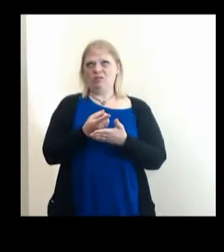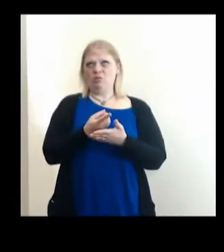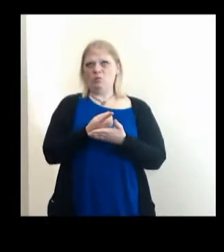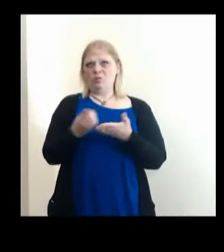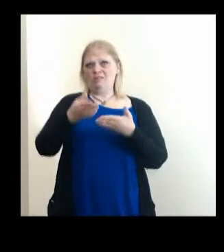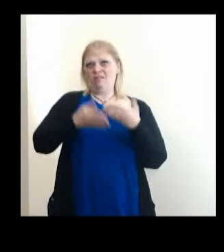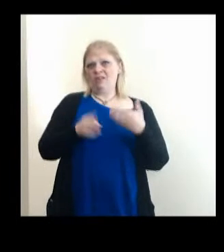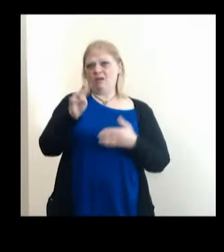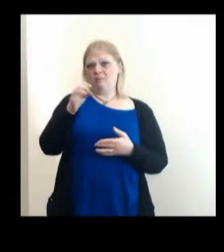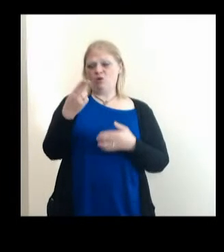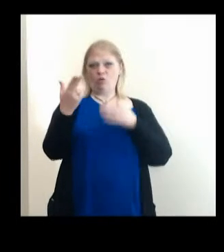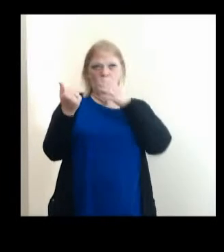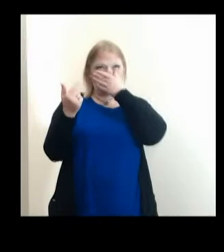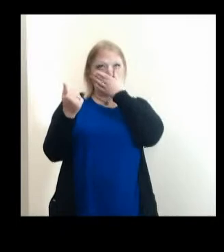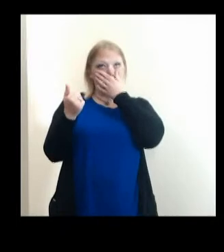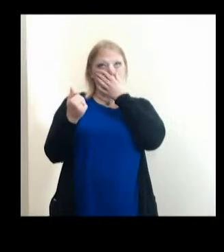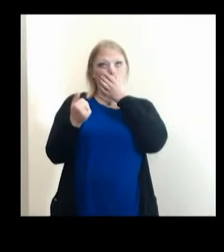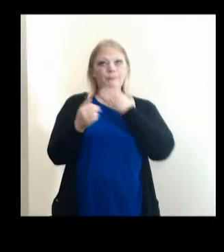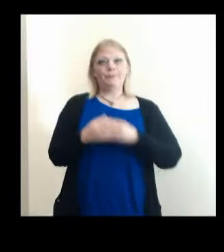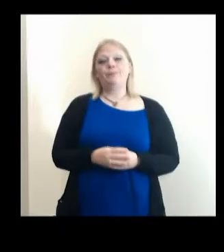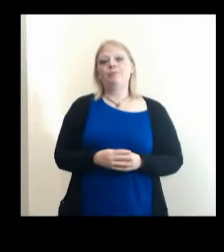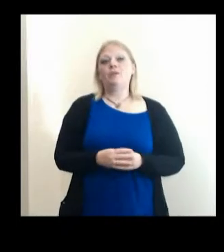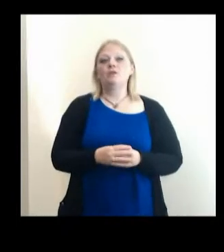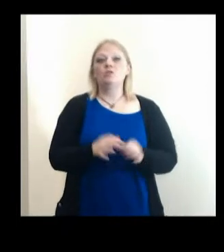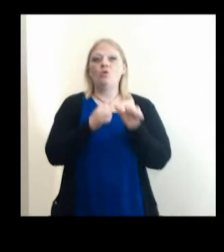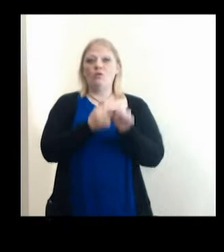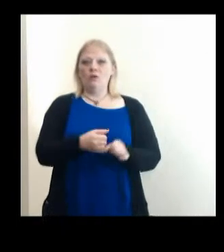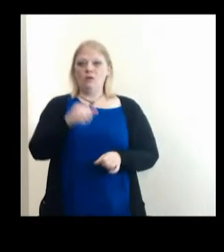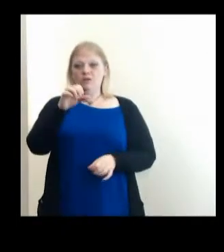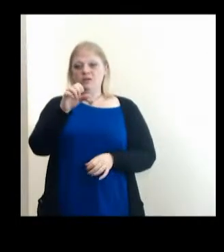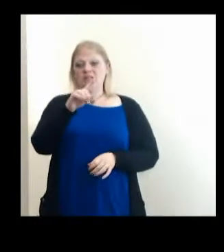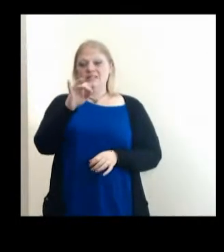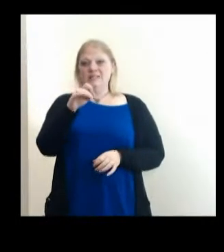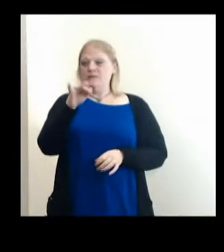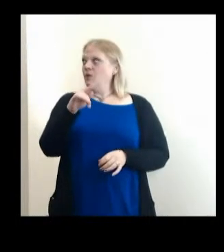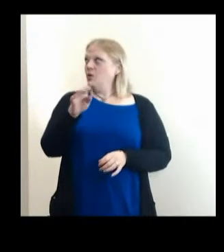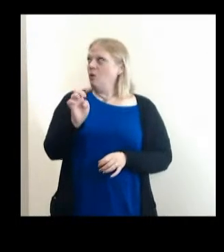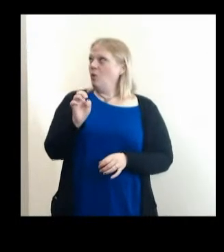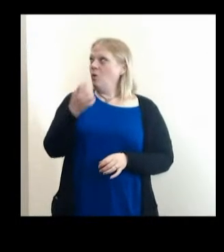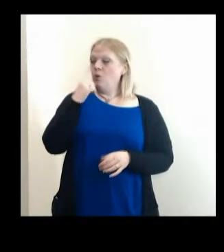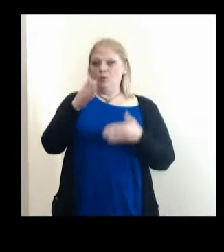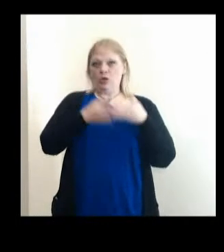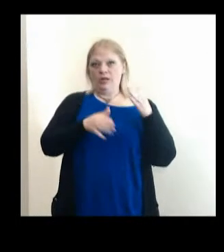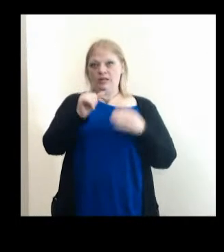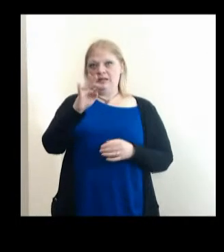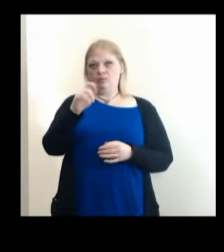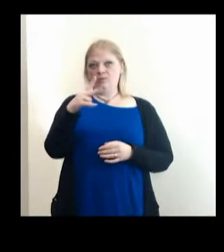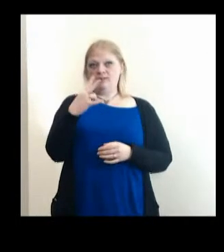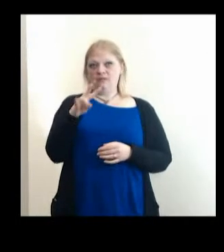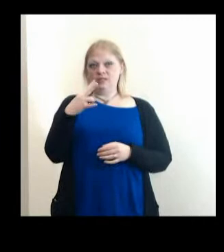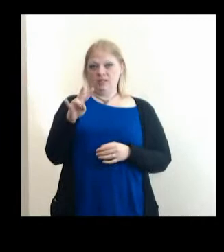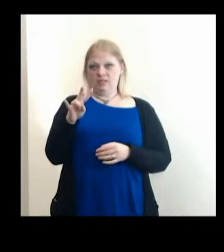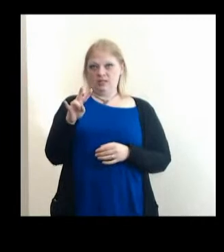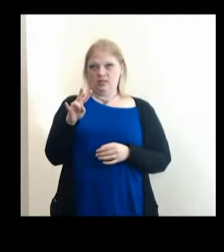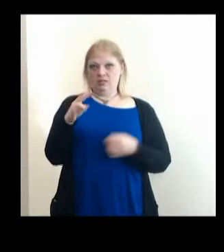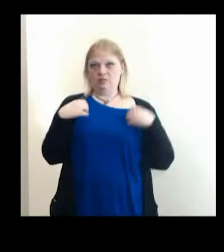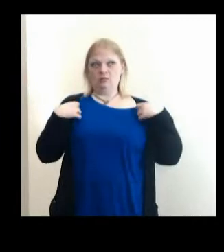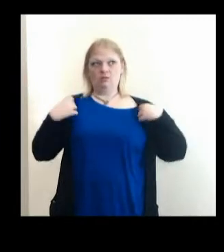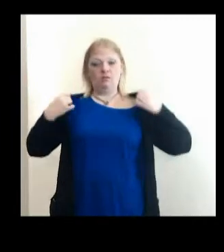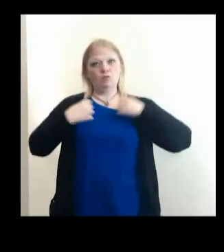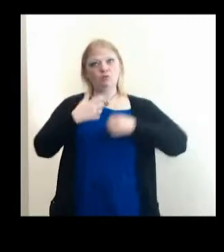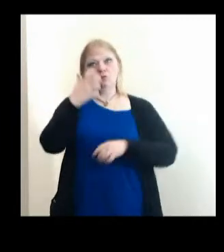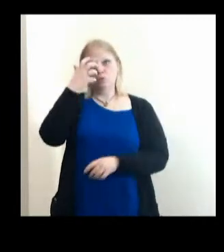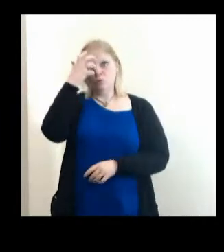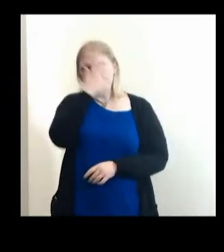13th. Now, new cases by zip code for the week ending April 17th. We've had some exceptionally